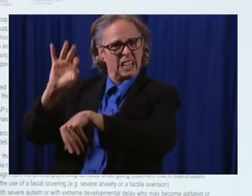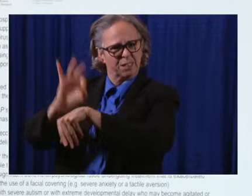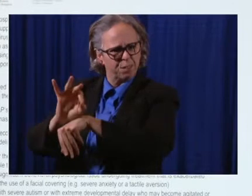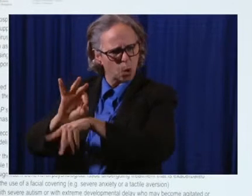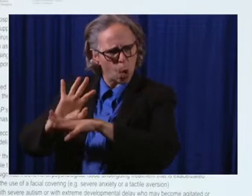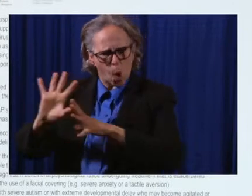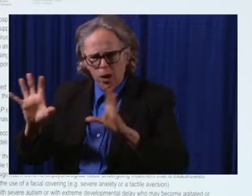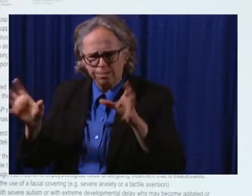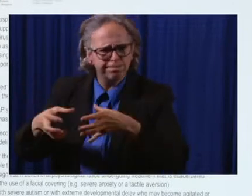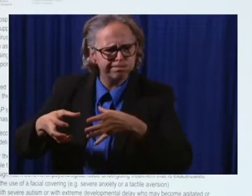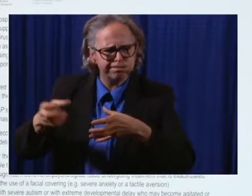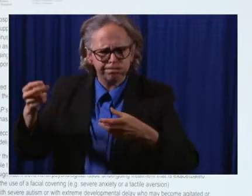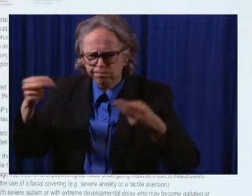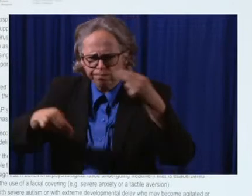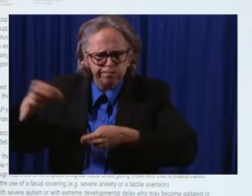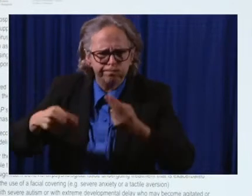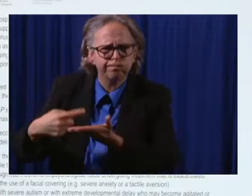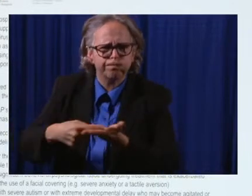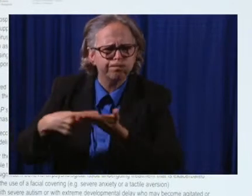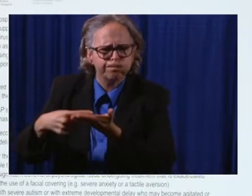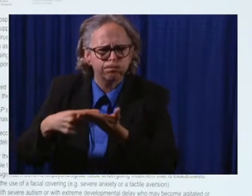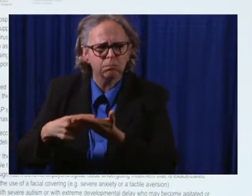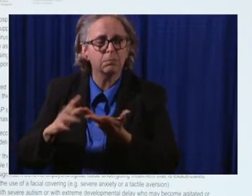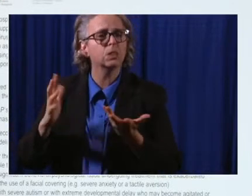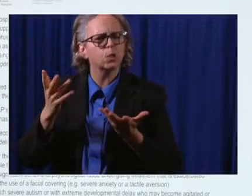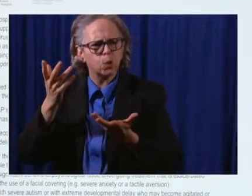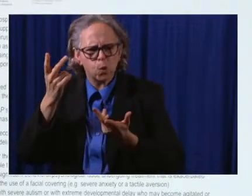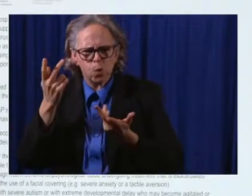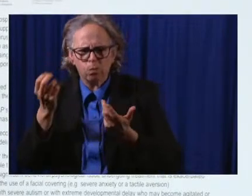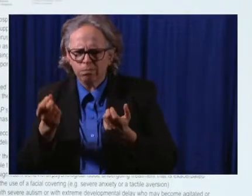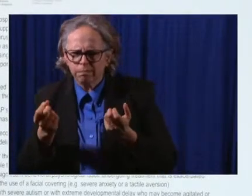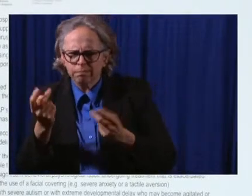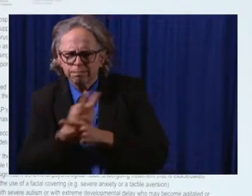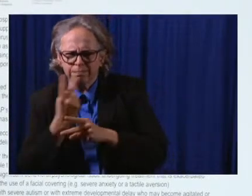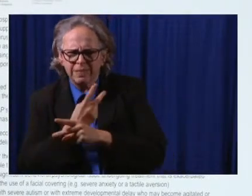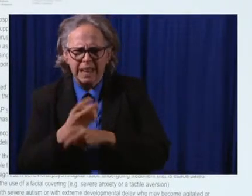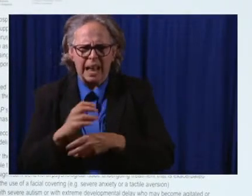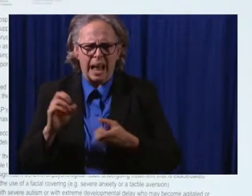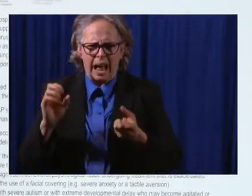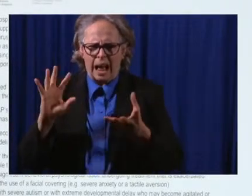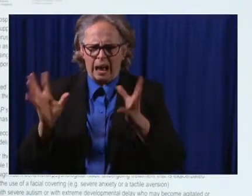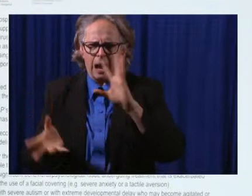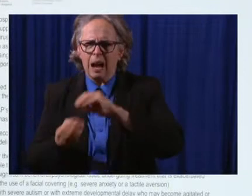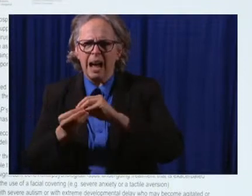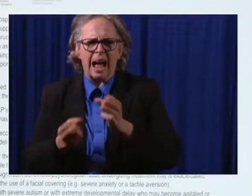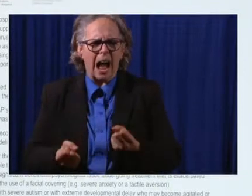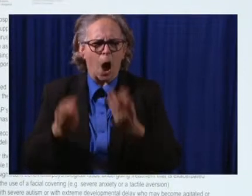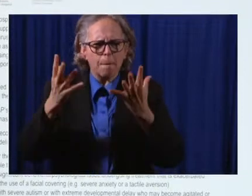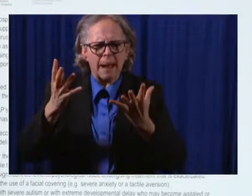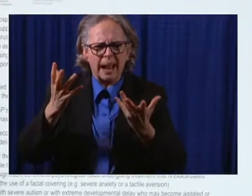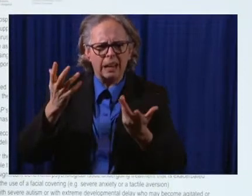903% increase in the number of arrest warrants entered into the National Warrant Database since March